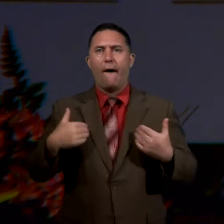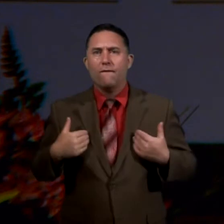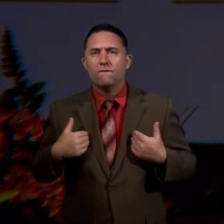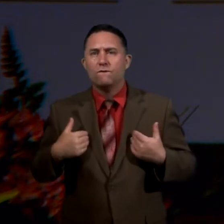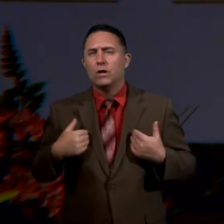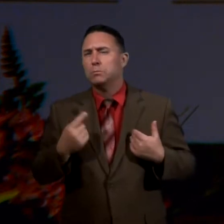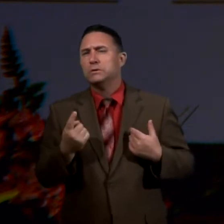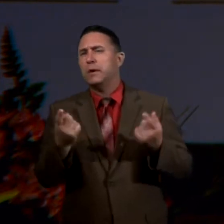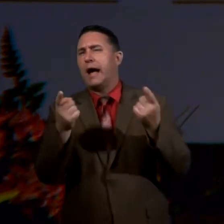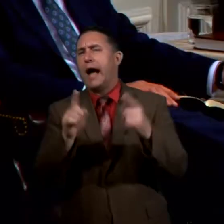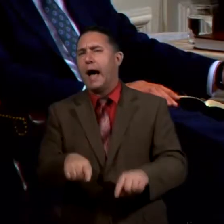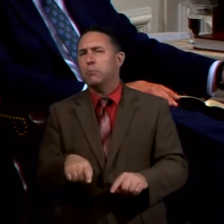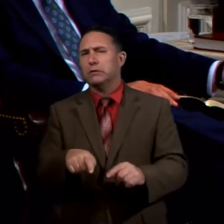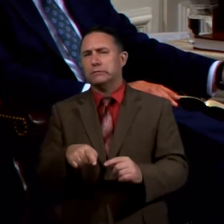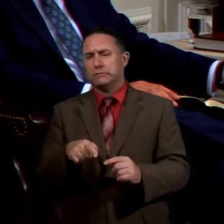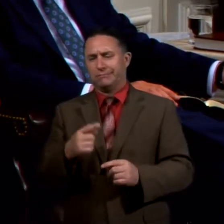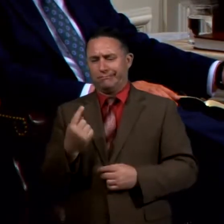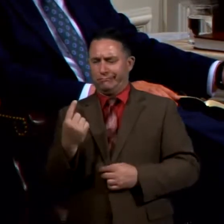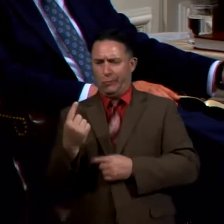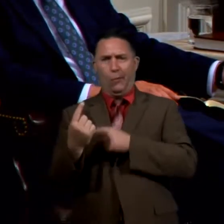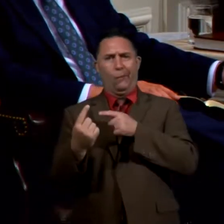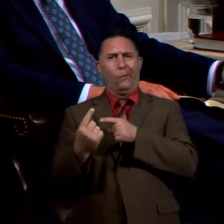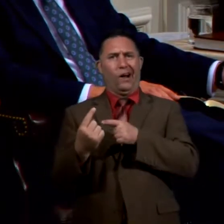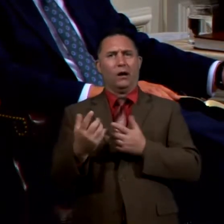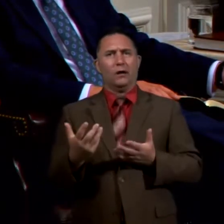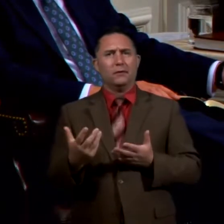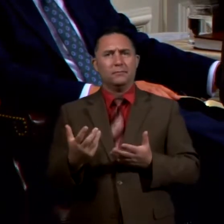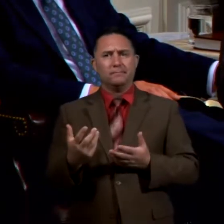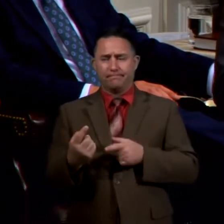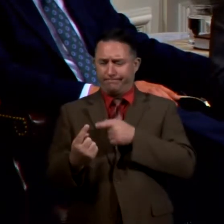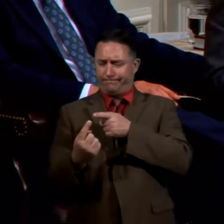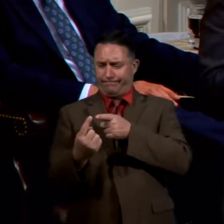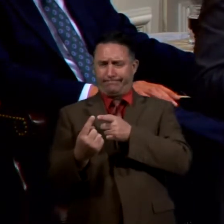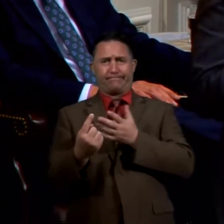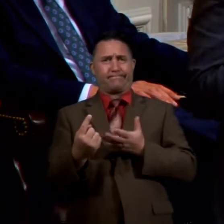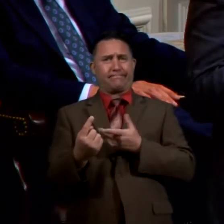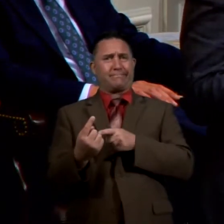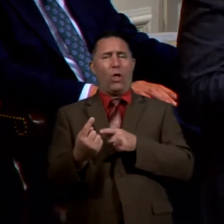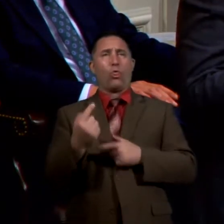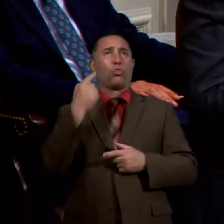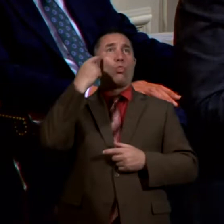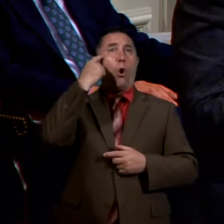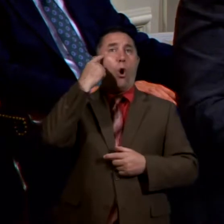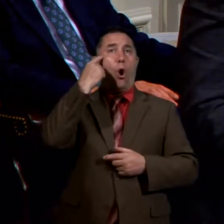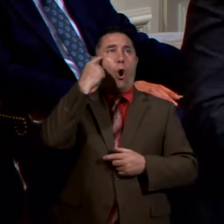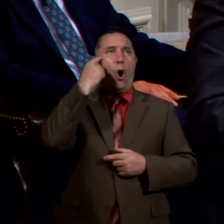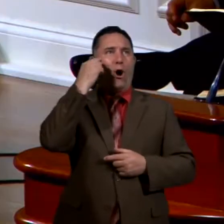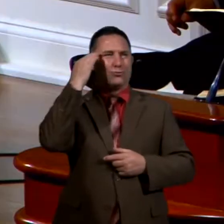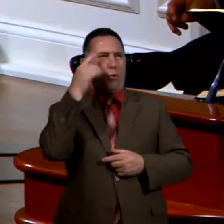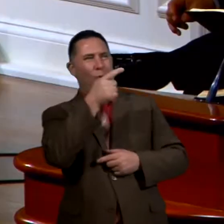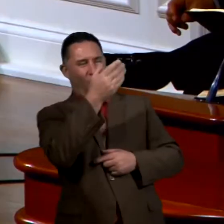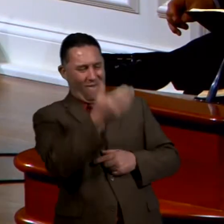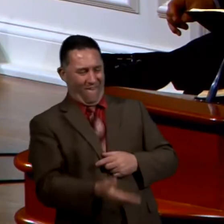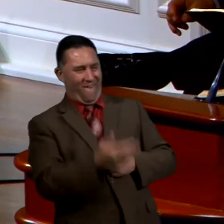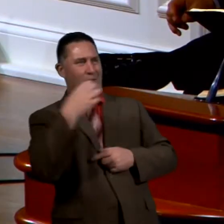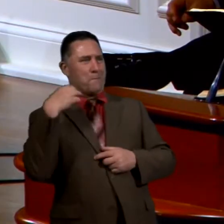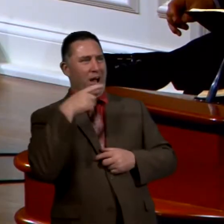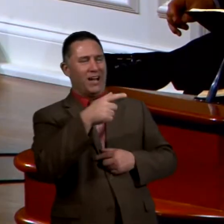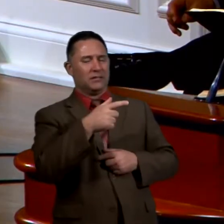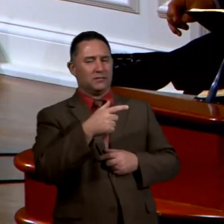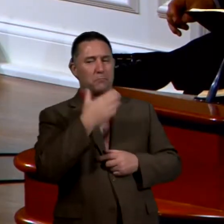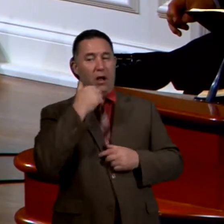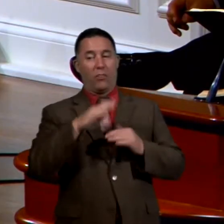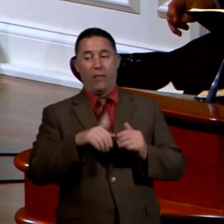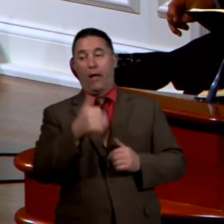And something happened in him. Despite the fact that he thought he knew the master maybe better than